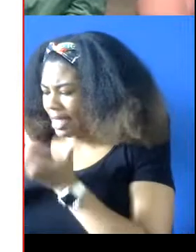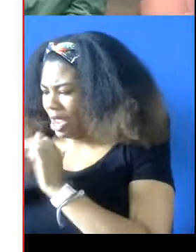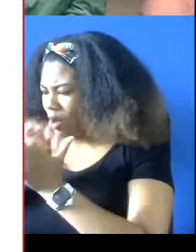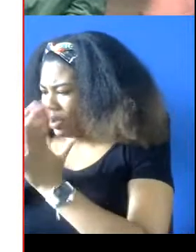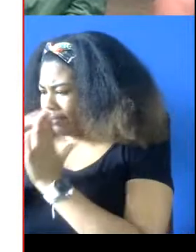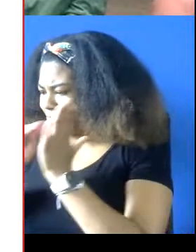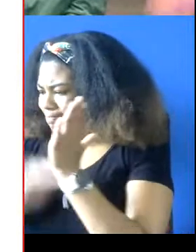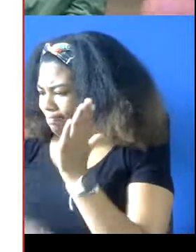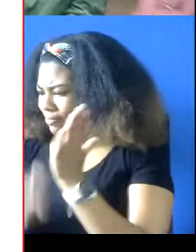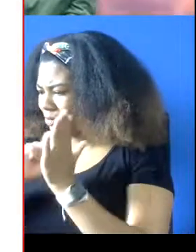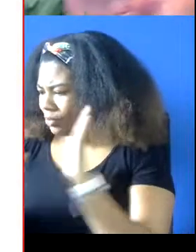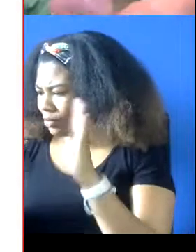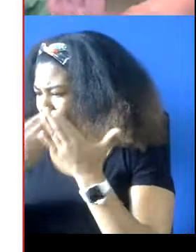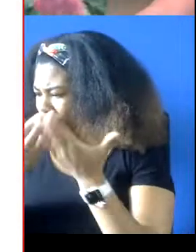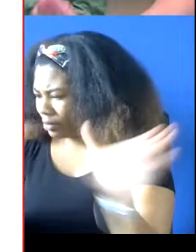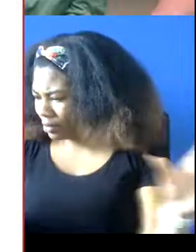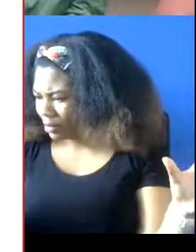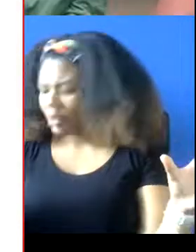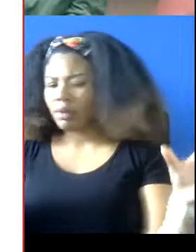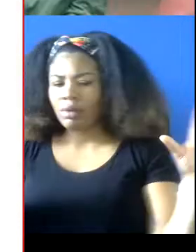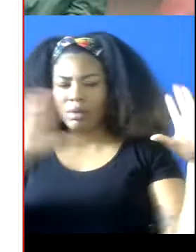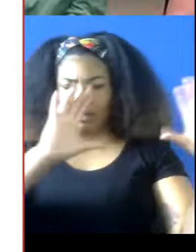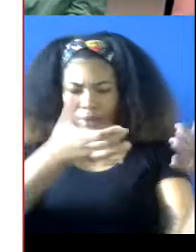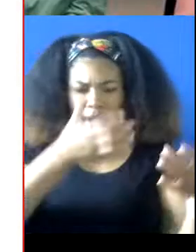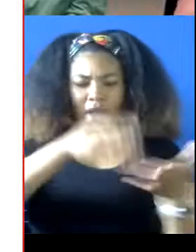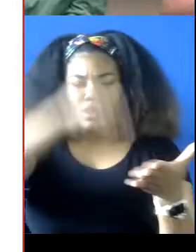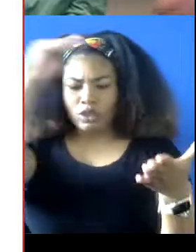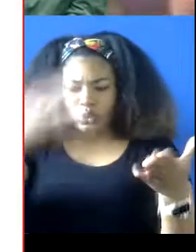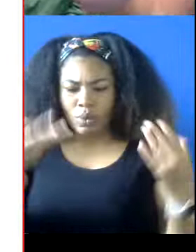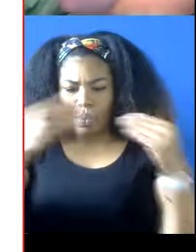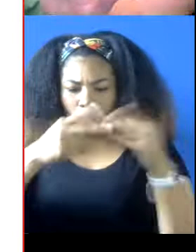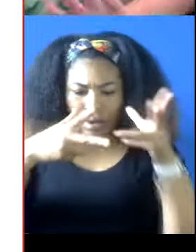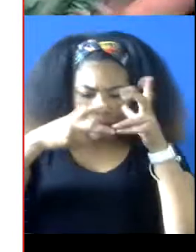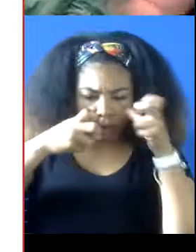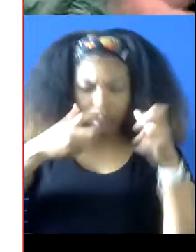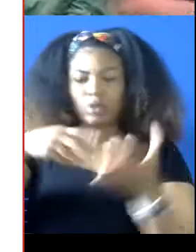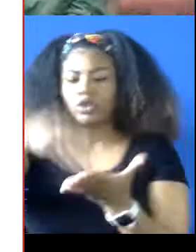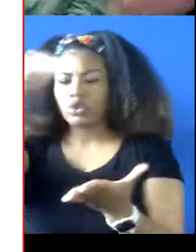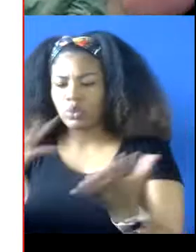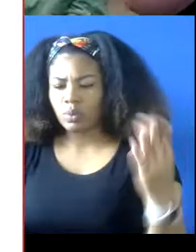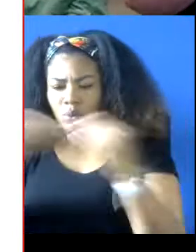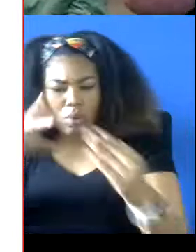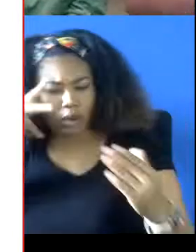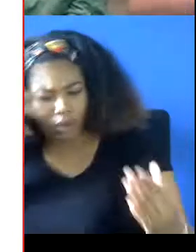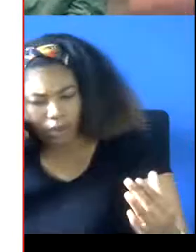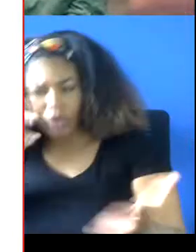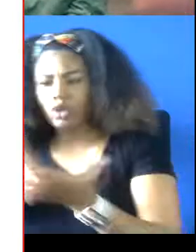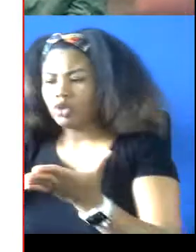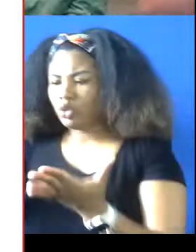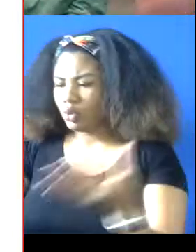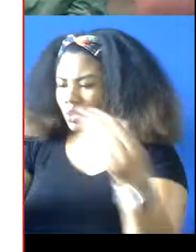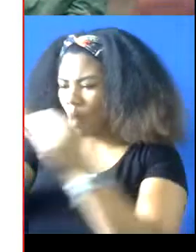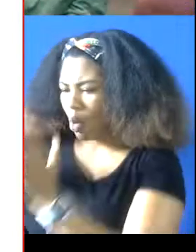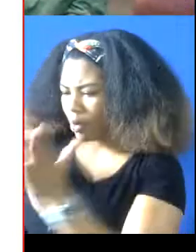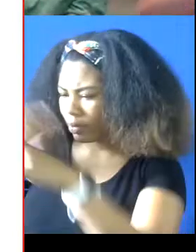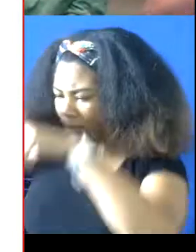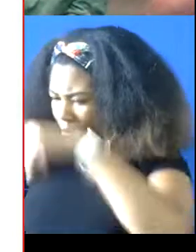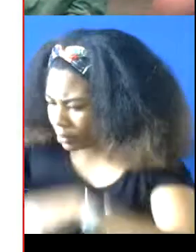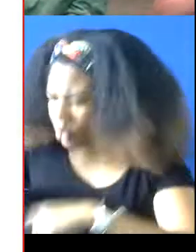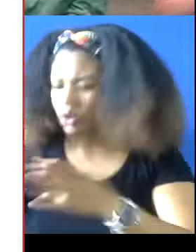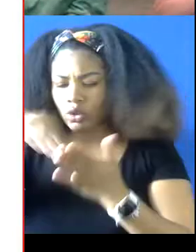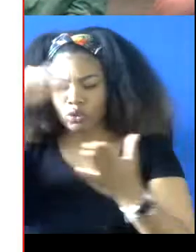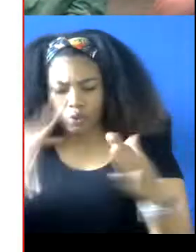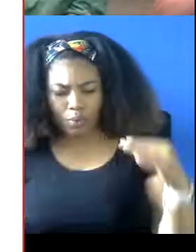can I do with the visual, the auditory, the read, write, and the kinesthetic? How can I layer all this together with